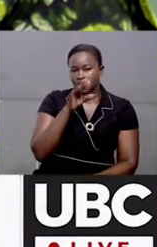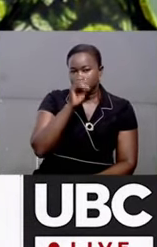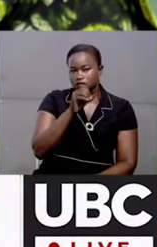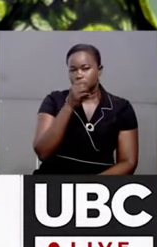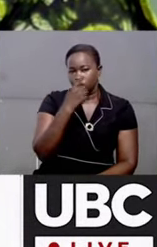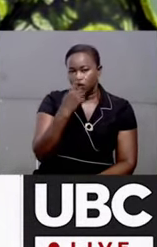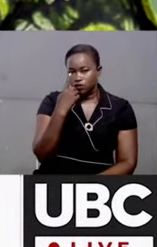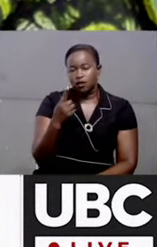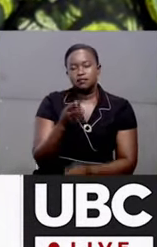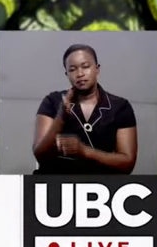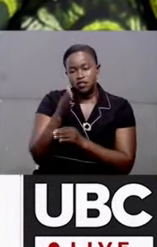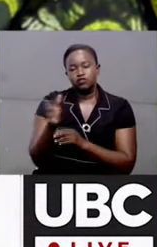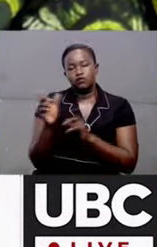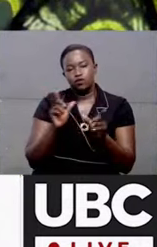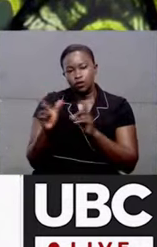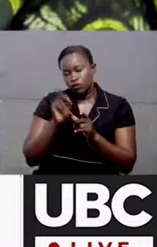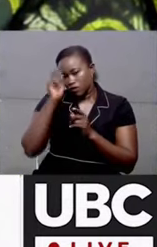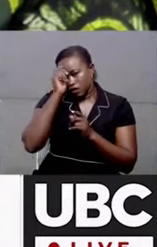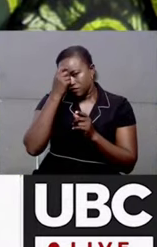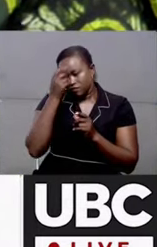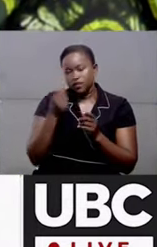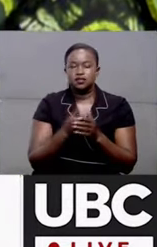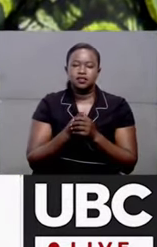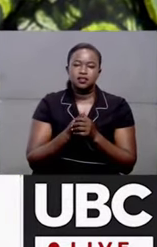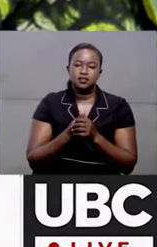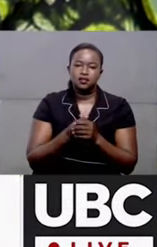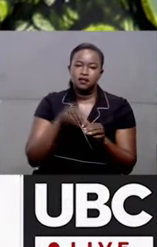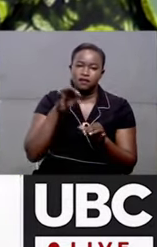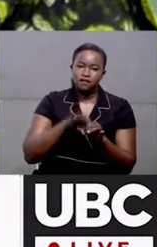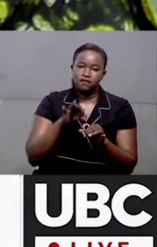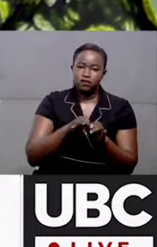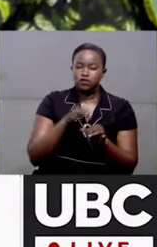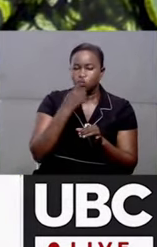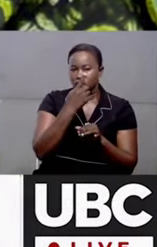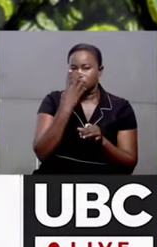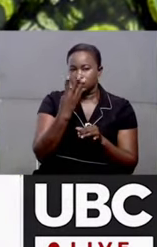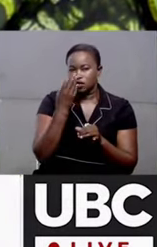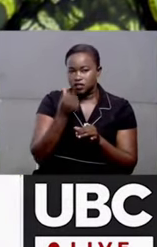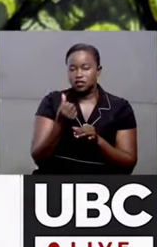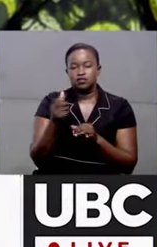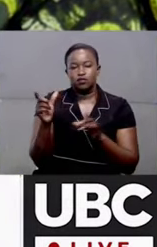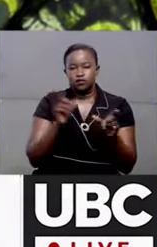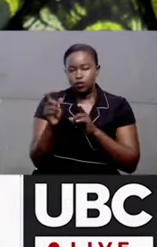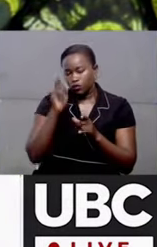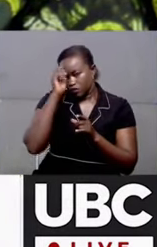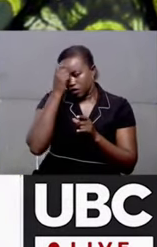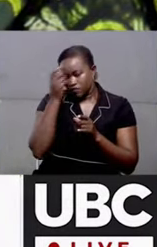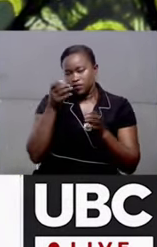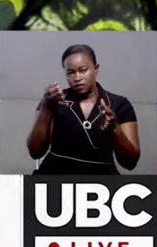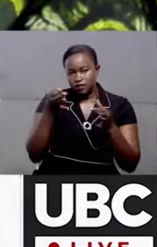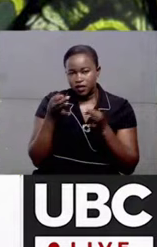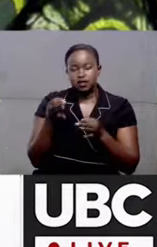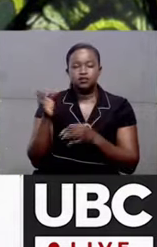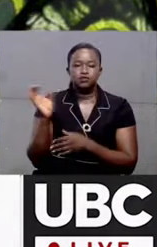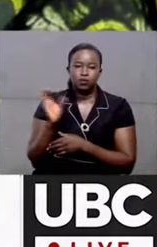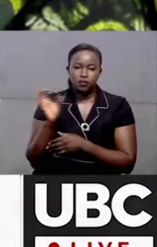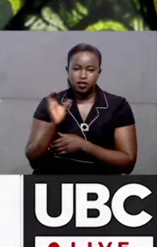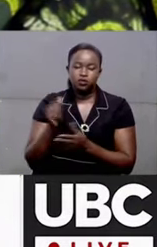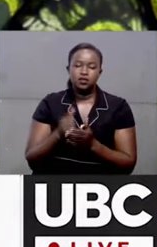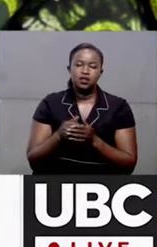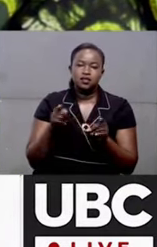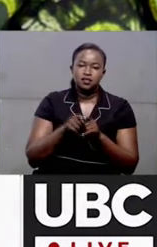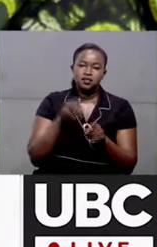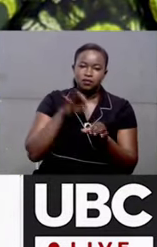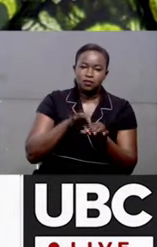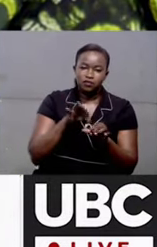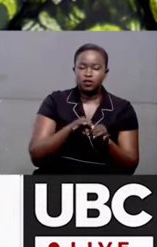1011, Minister of Local Government, vote 146 of Local Government Finance Commission, and vote